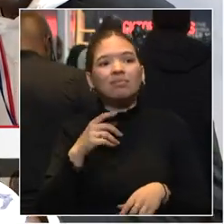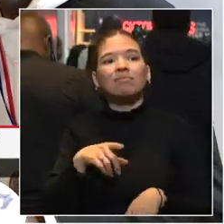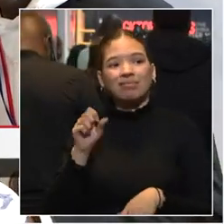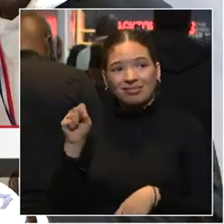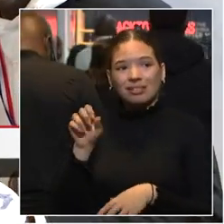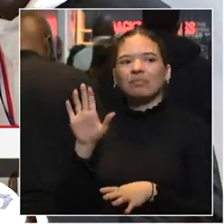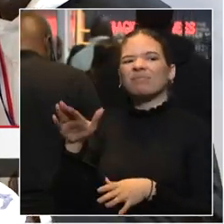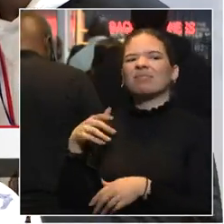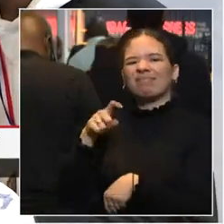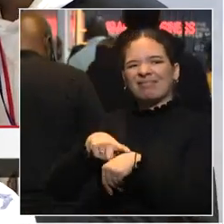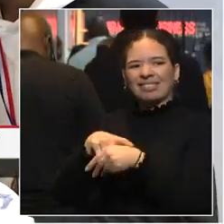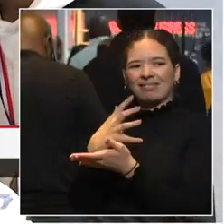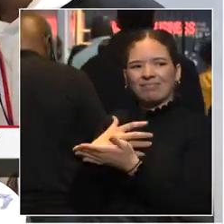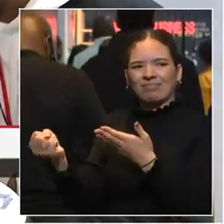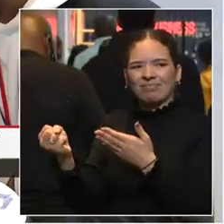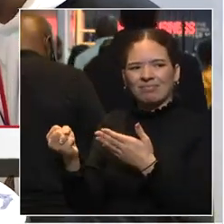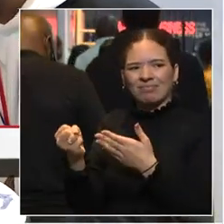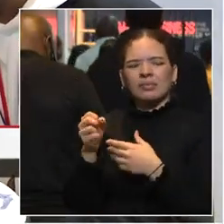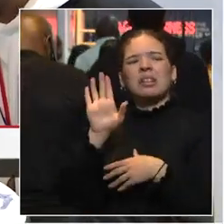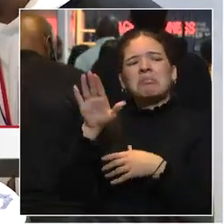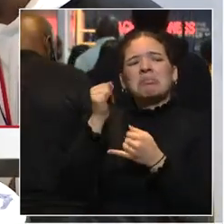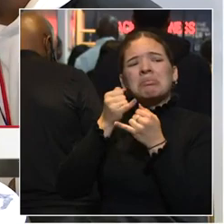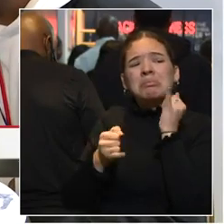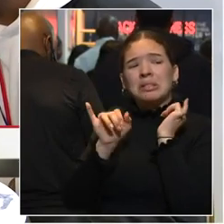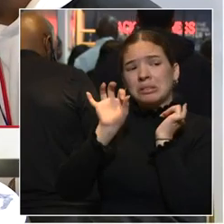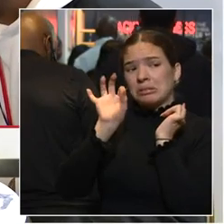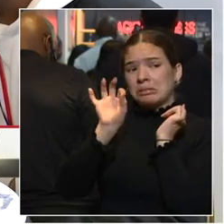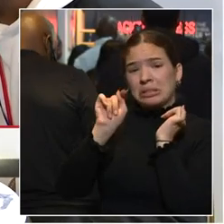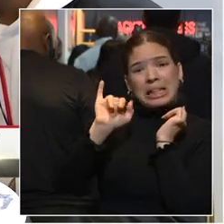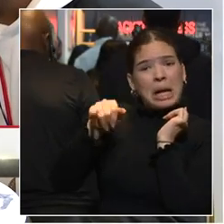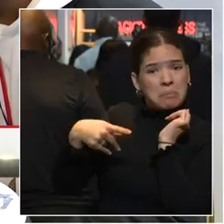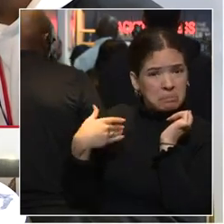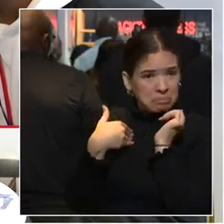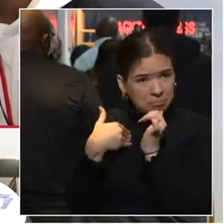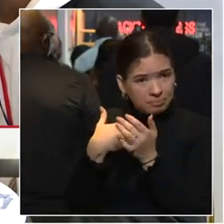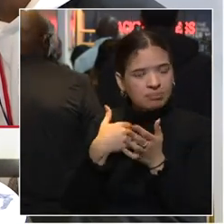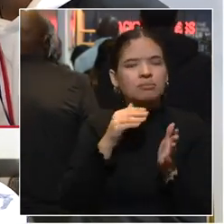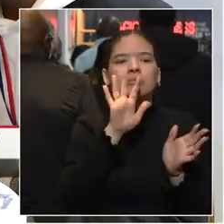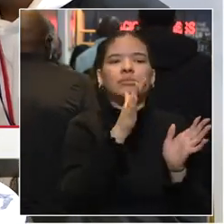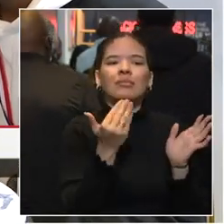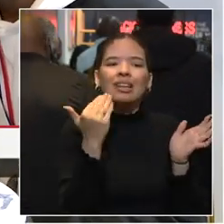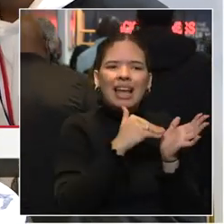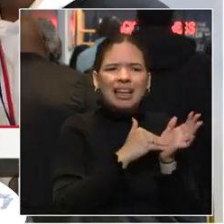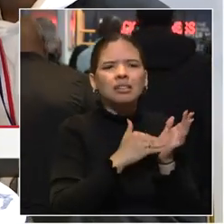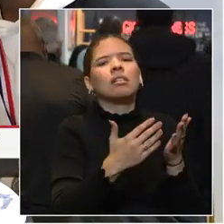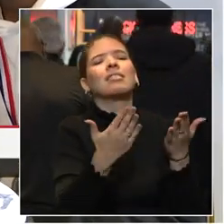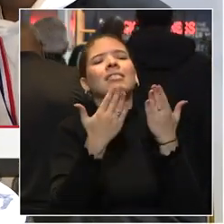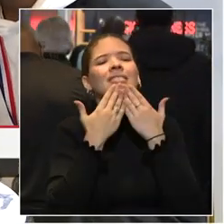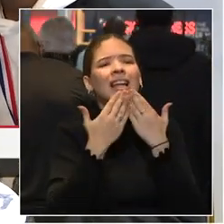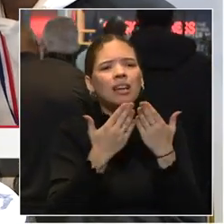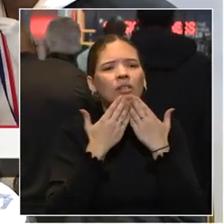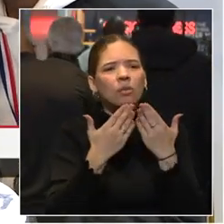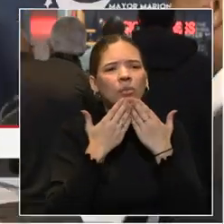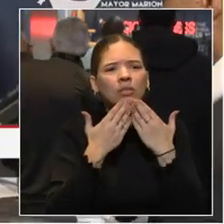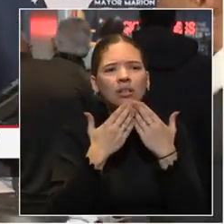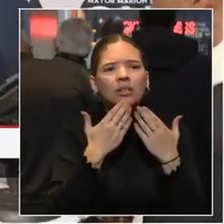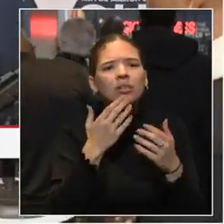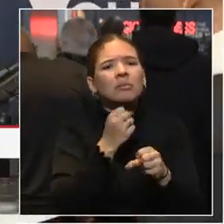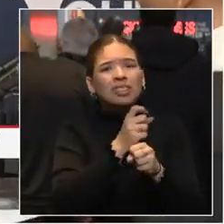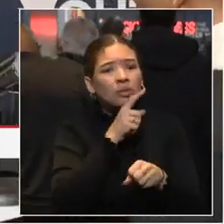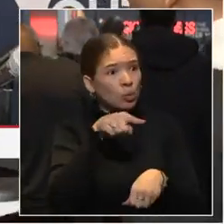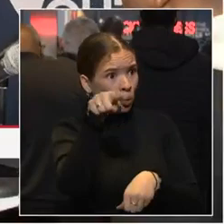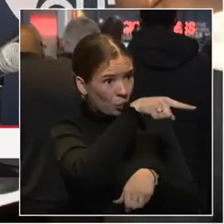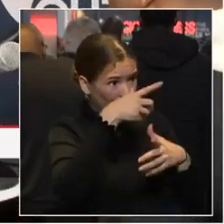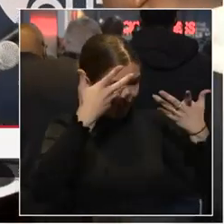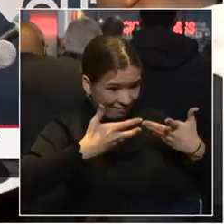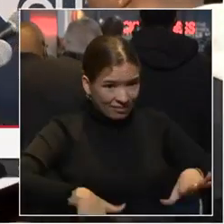Bowser, do you have any last brief remarks for the audience? Well, once again, thank you. Spread the word among your